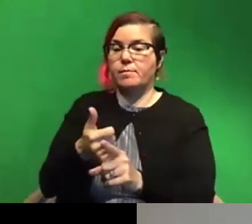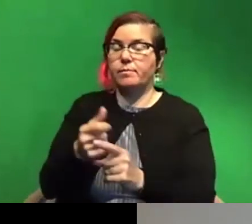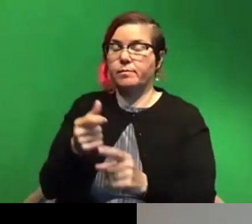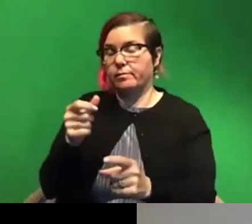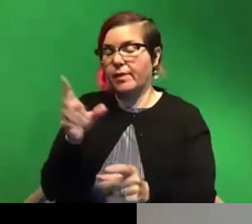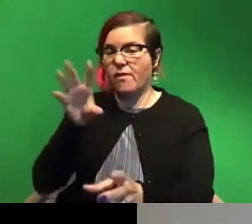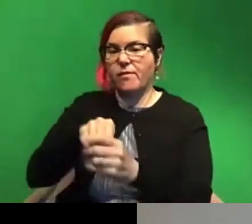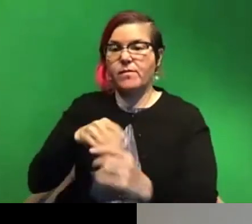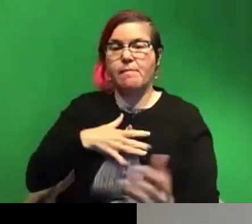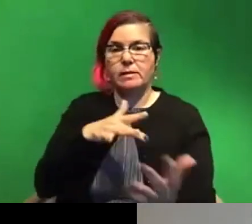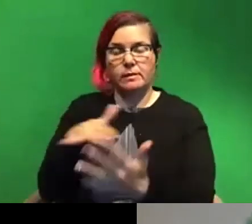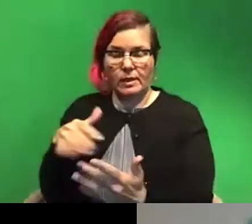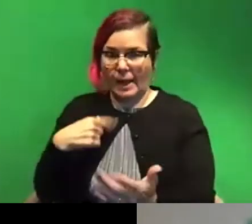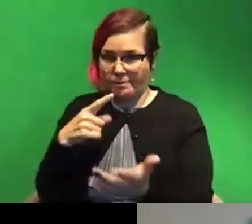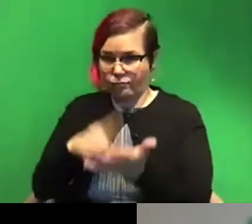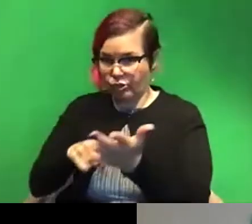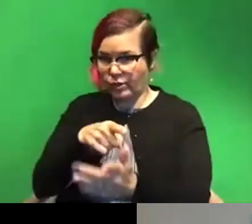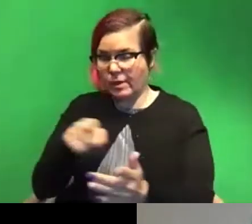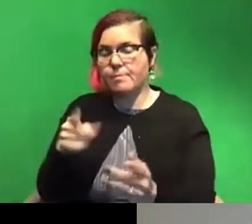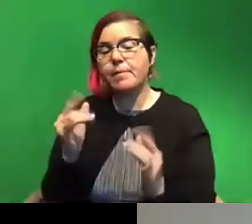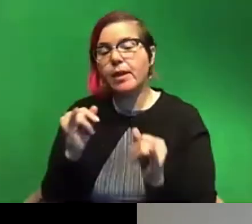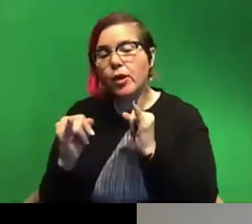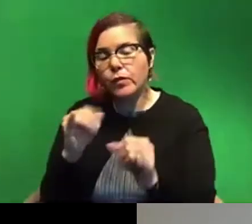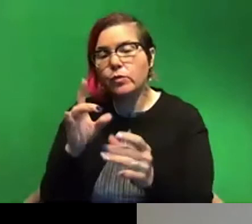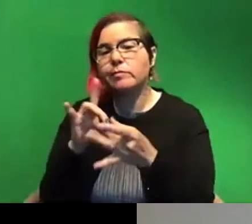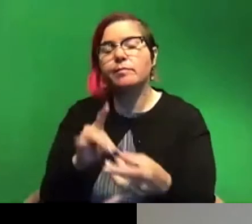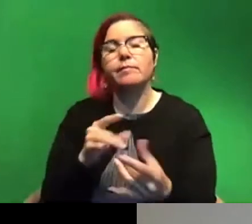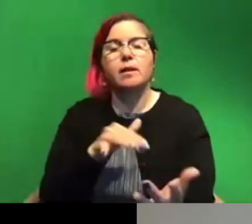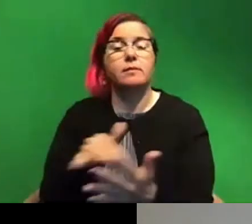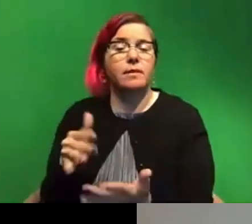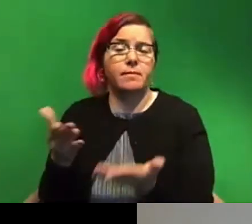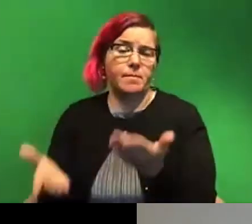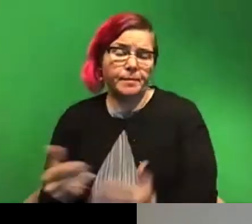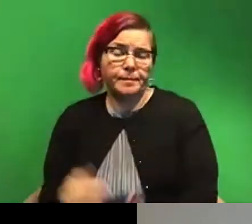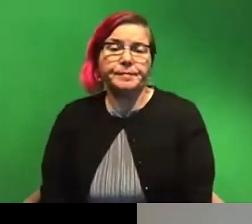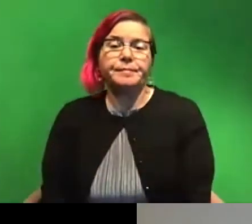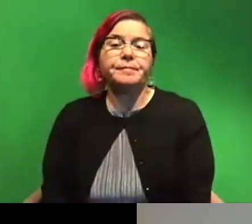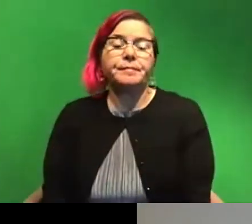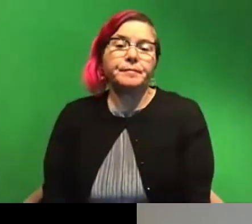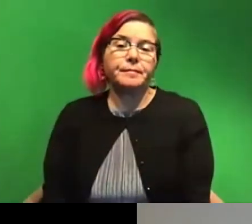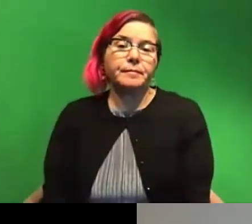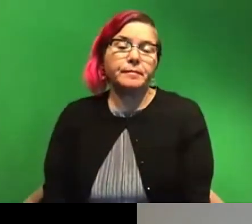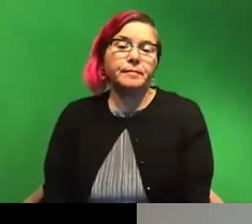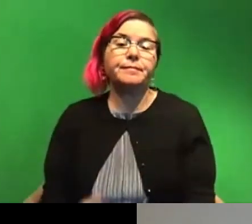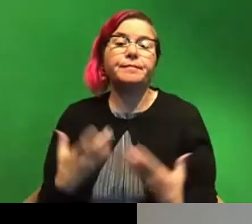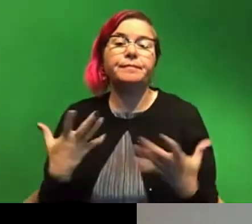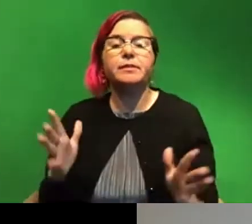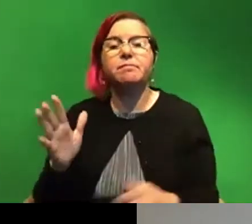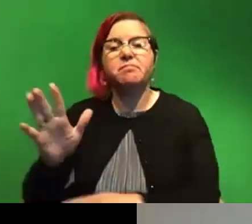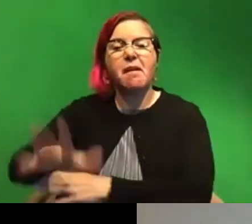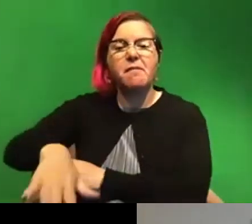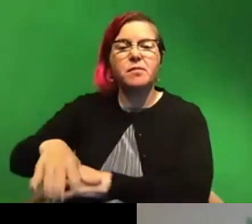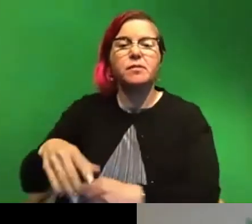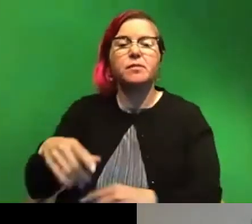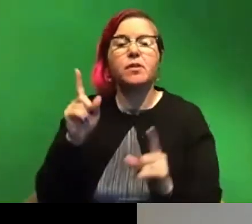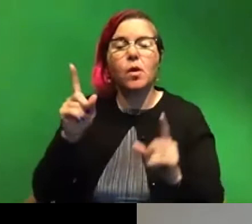that I do, and I may have to do interviews for a study, let's say. And then I maybe later in the afternoon will go teach